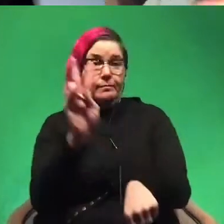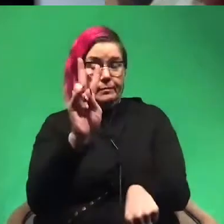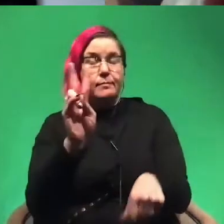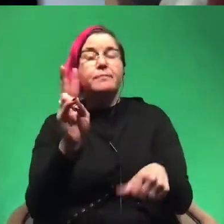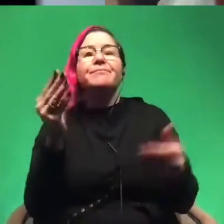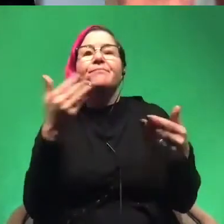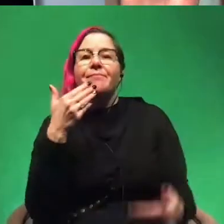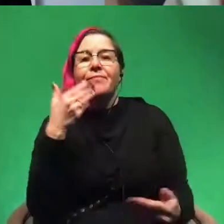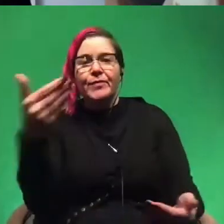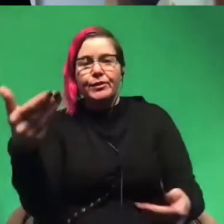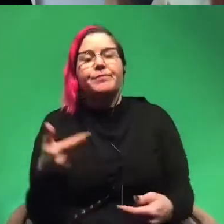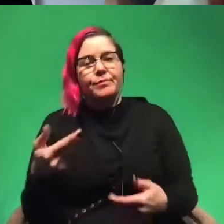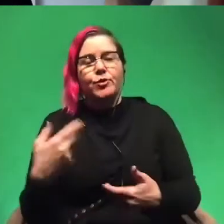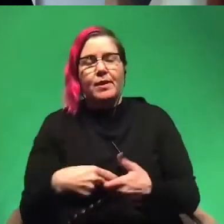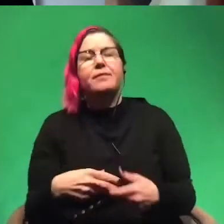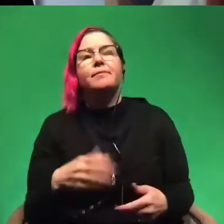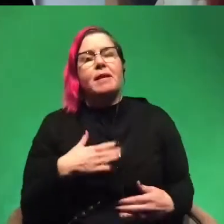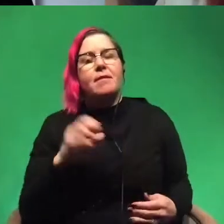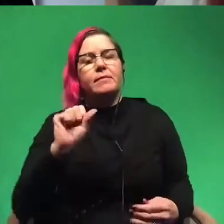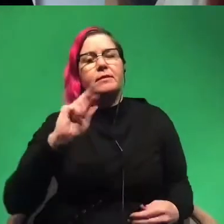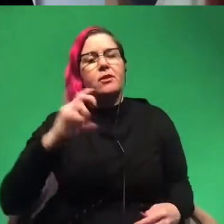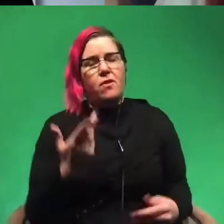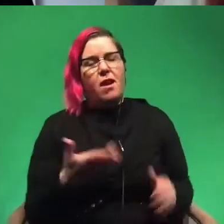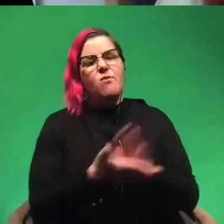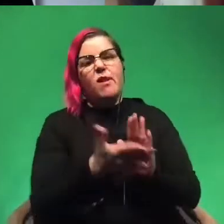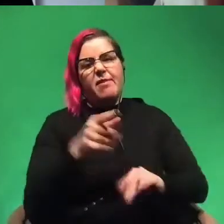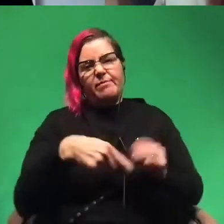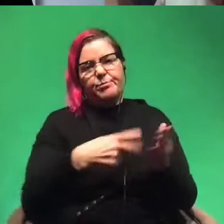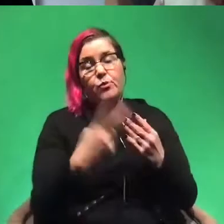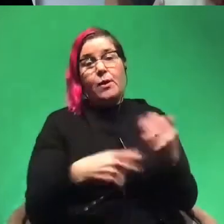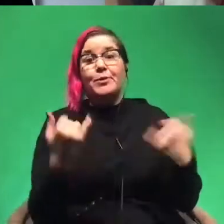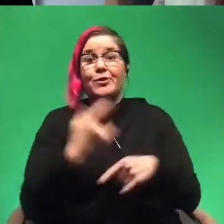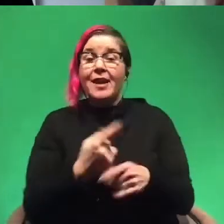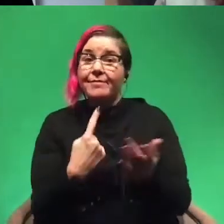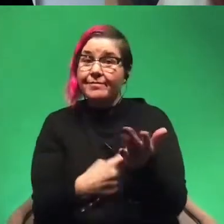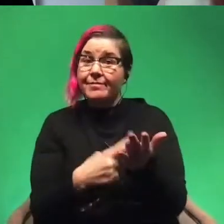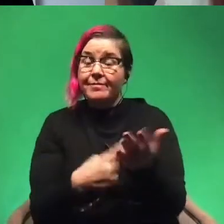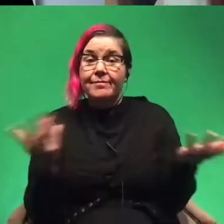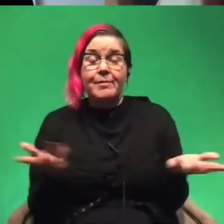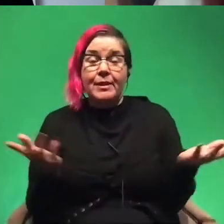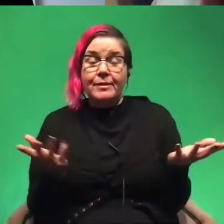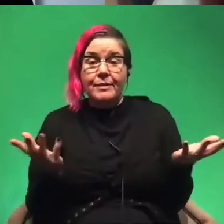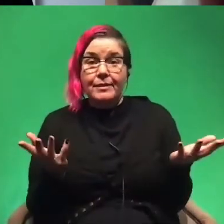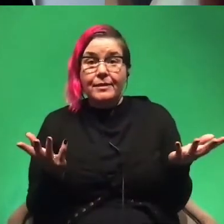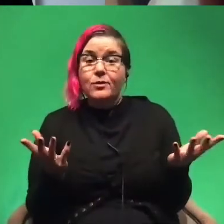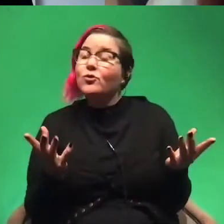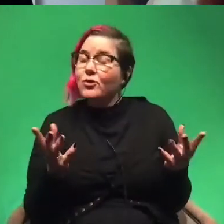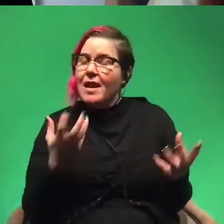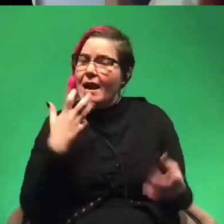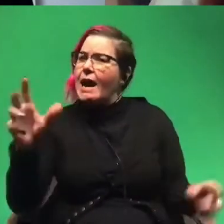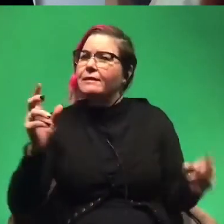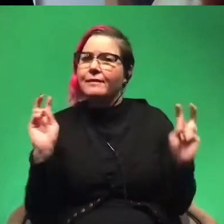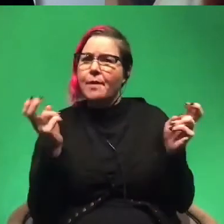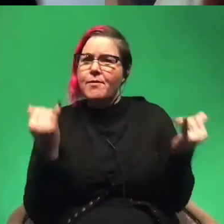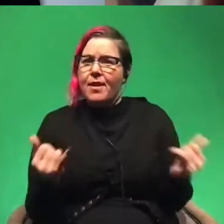Thank you everyone for joining us. My name is Sarah McAnulty. I run the Skype a Scientist program. And today we're going to be talking about quite the controversial topic on